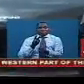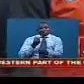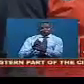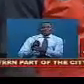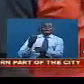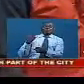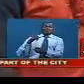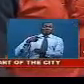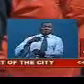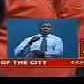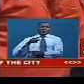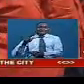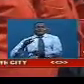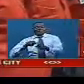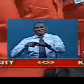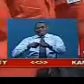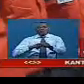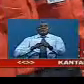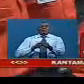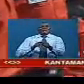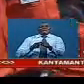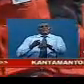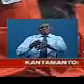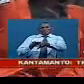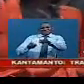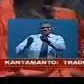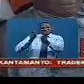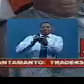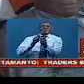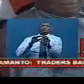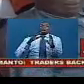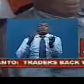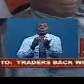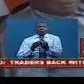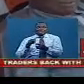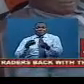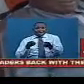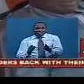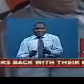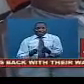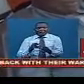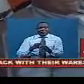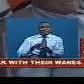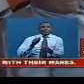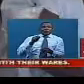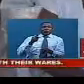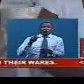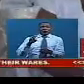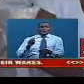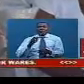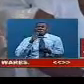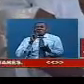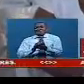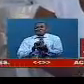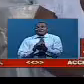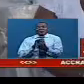ago, Goil initiated a move to rebrand the company. The managing director, Mr. Patrick Akoli, noted